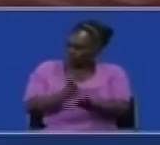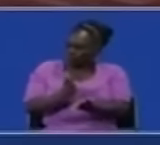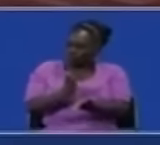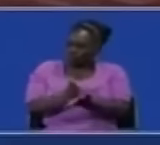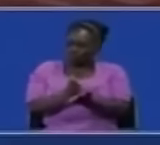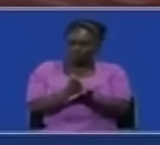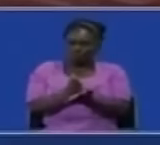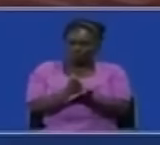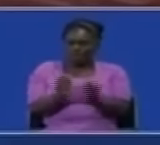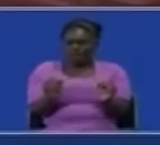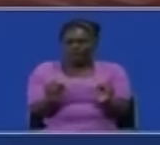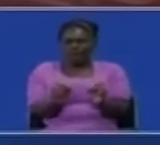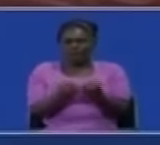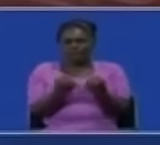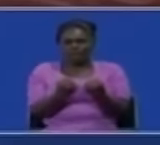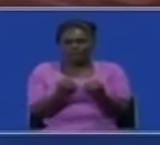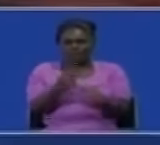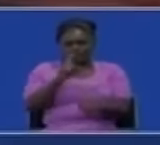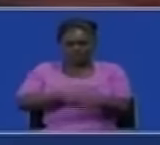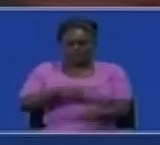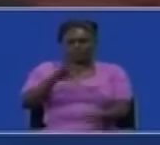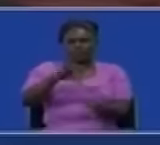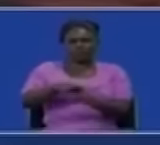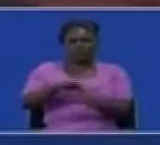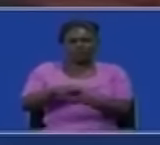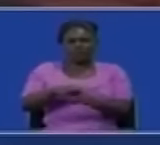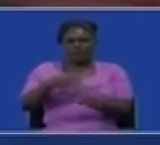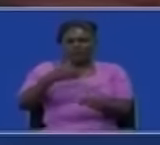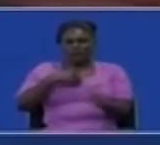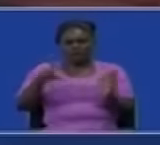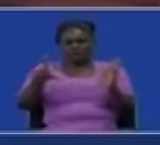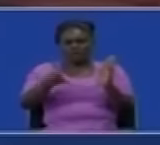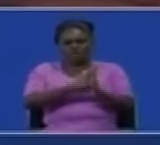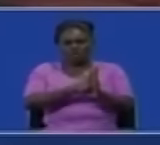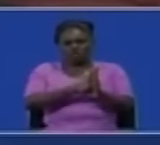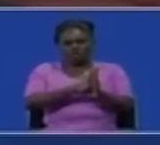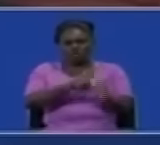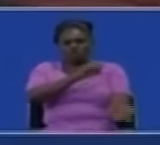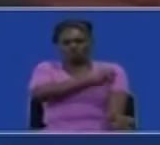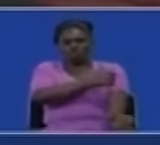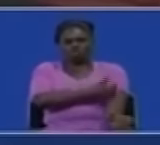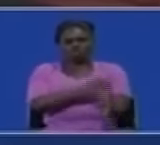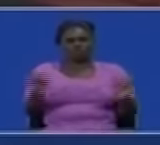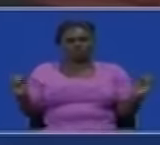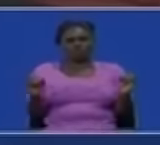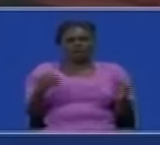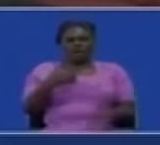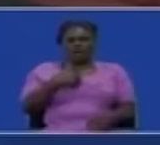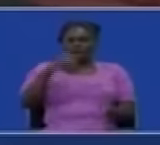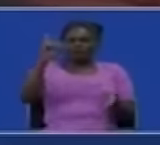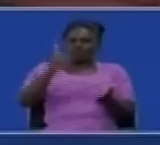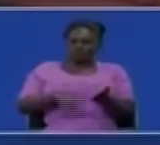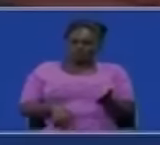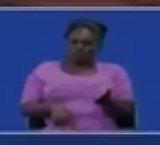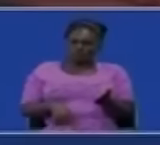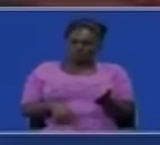of what happens on the day we vote. We have no legal problem. What we have is we